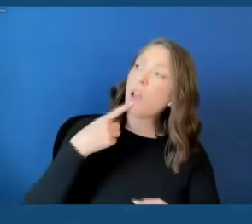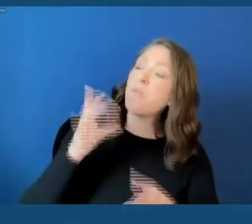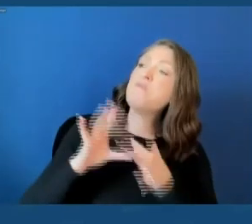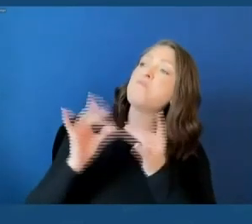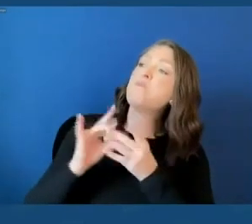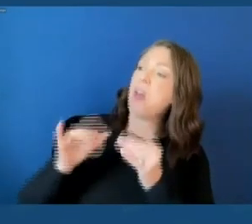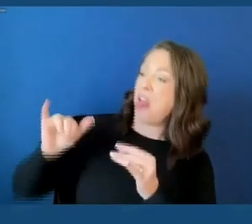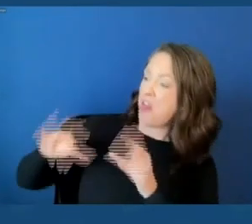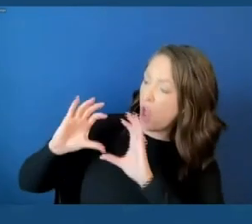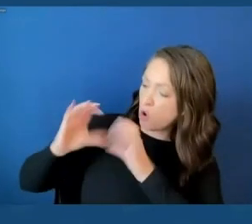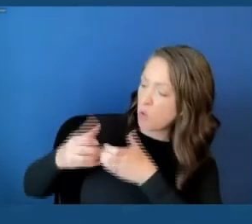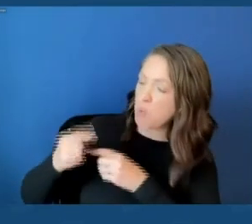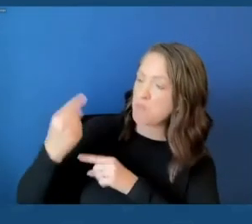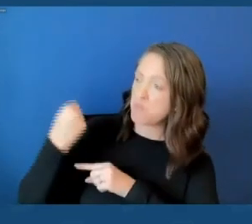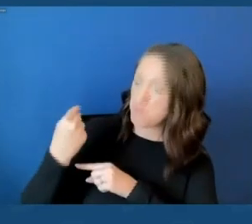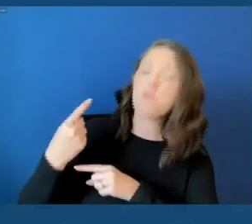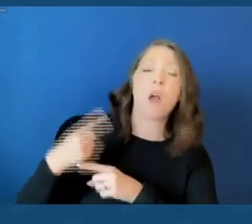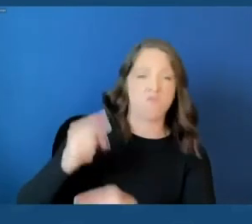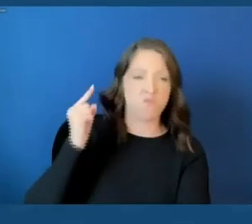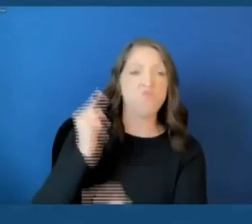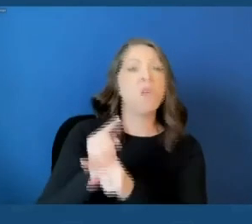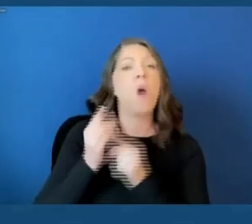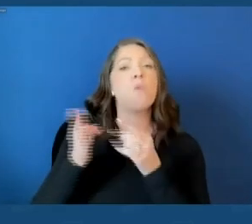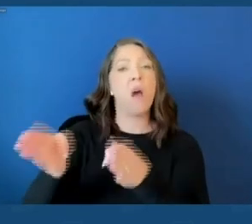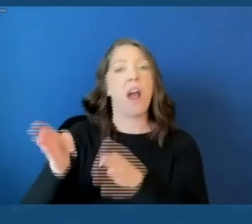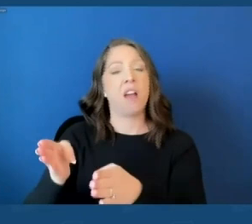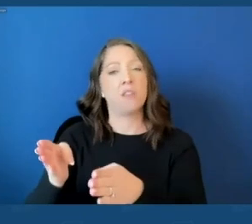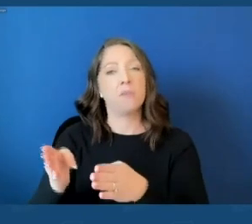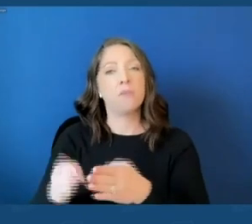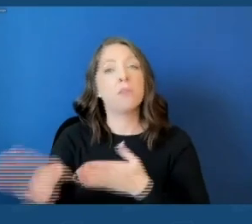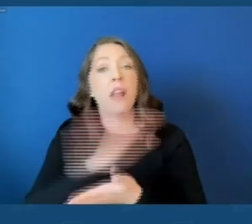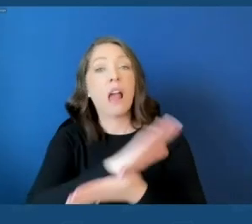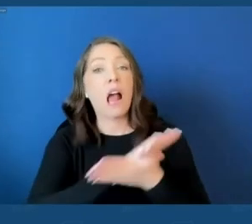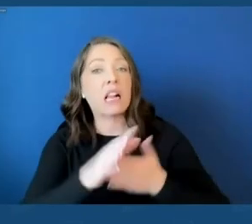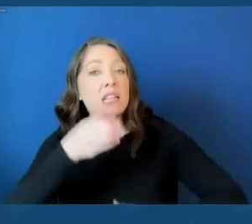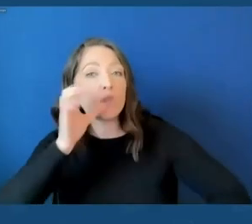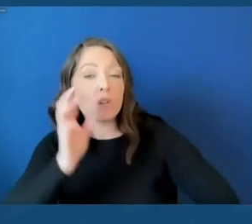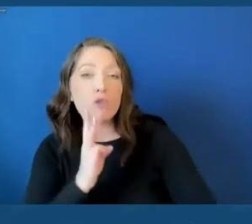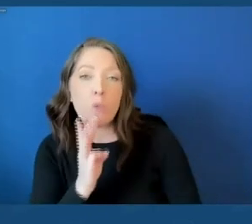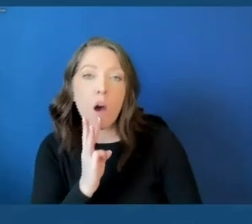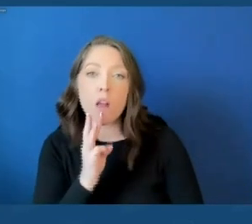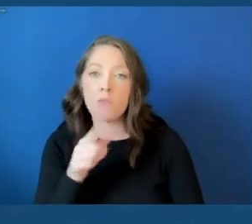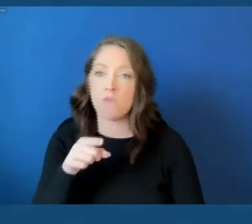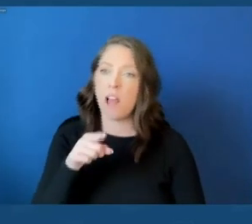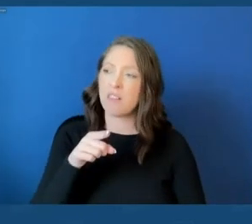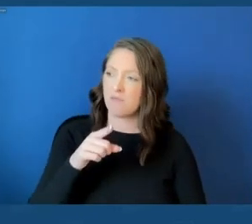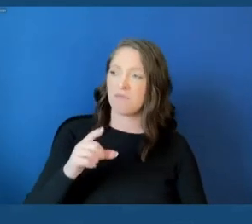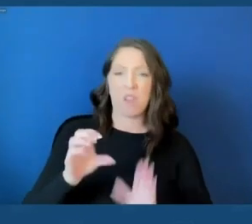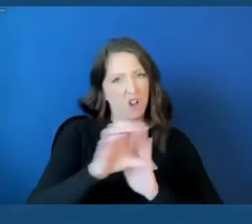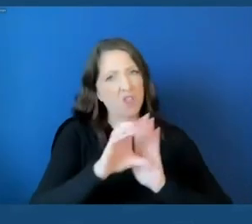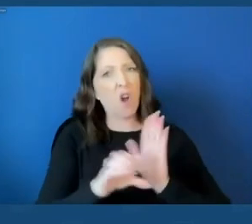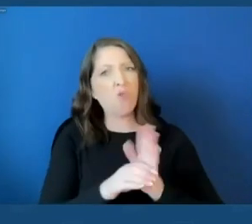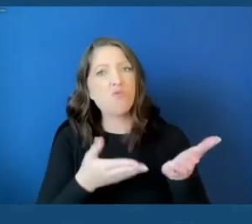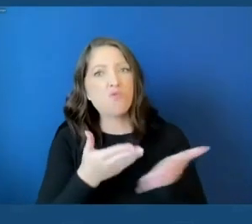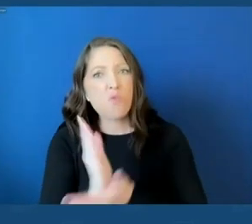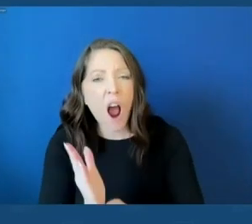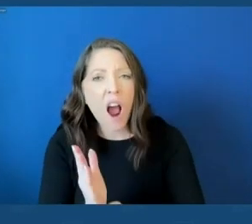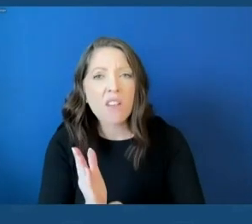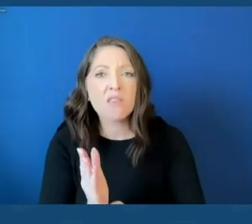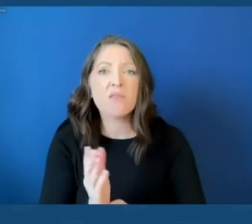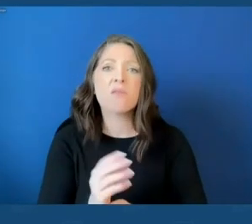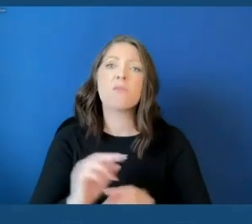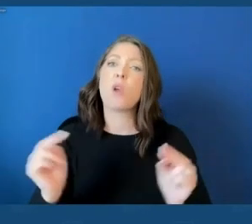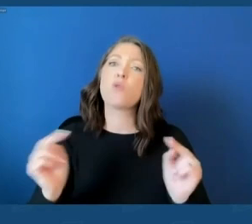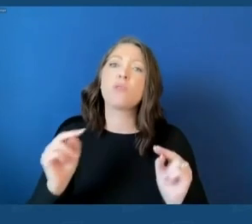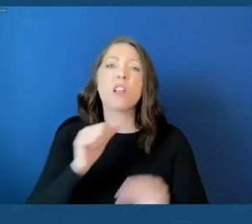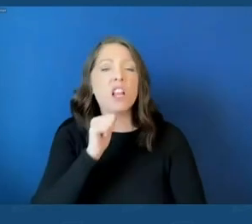they really did the right way. Clean drinking water is a constitutional right. It is a nonpartisan issue.